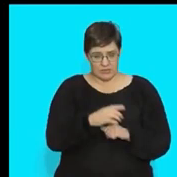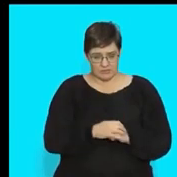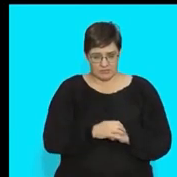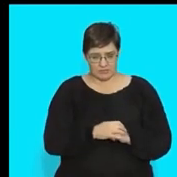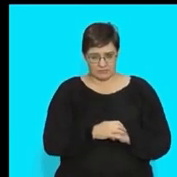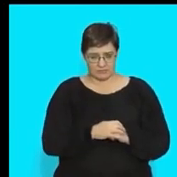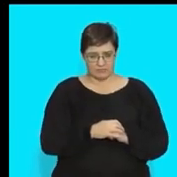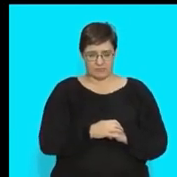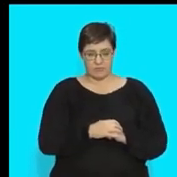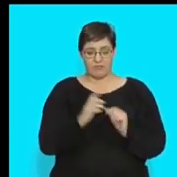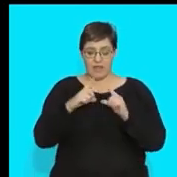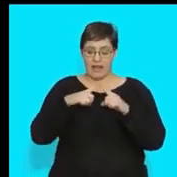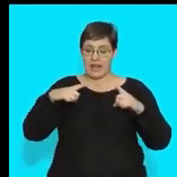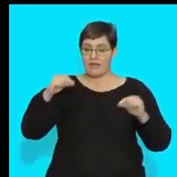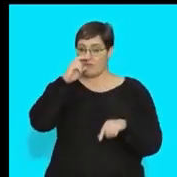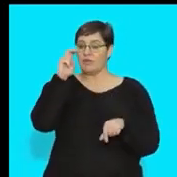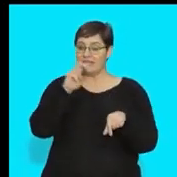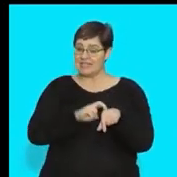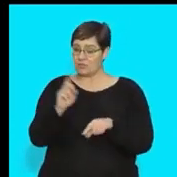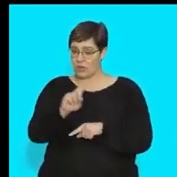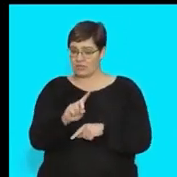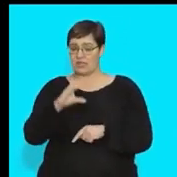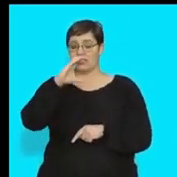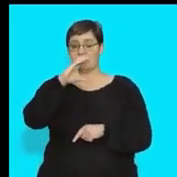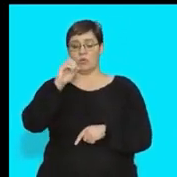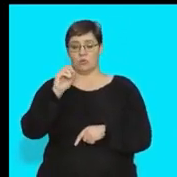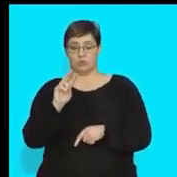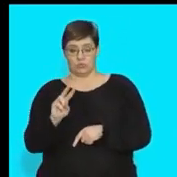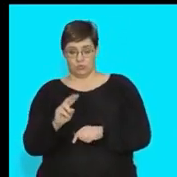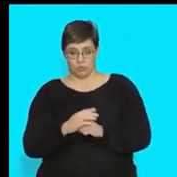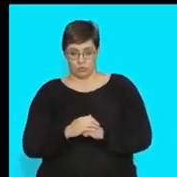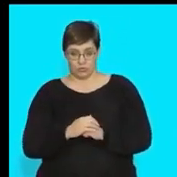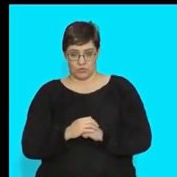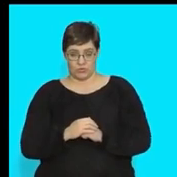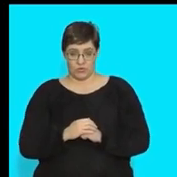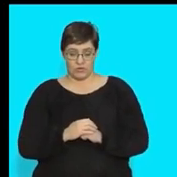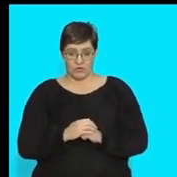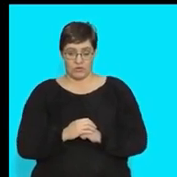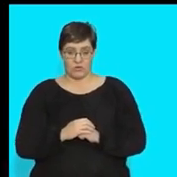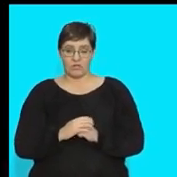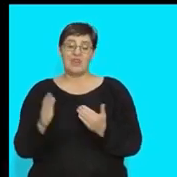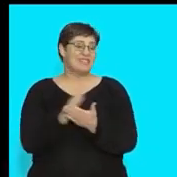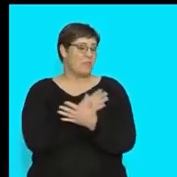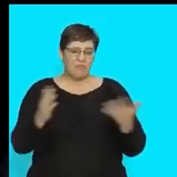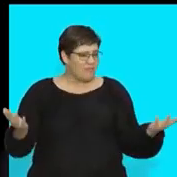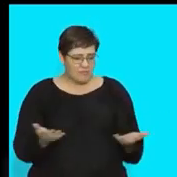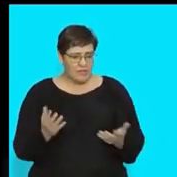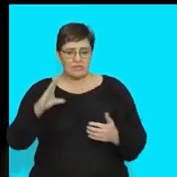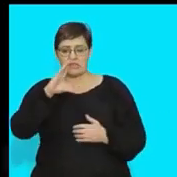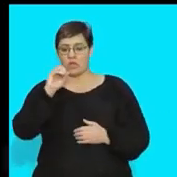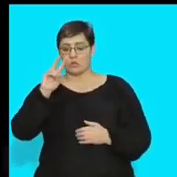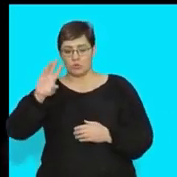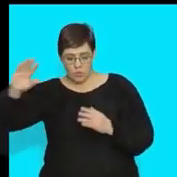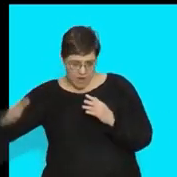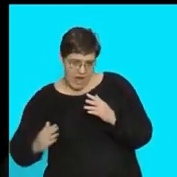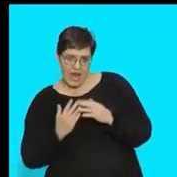The leaf needs the following: carbon dioxide. So somehow carbon dioxide must get into the leaf.